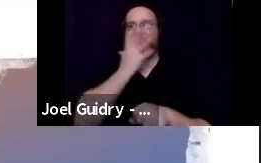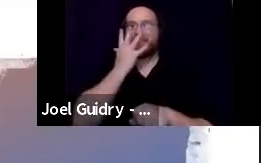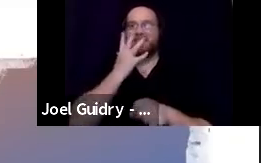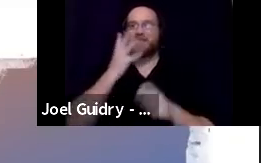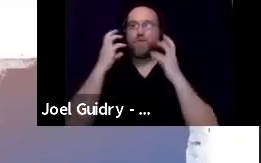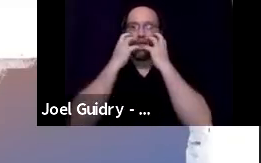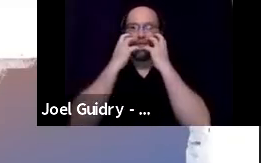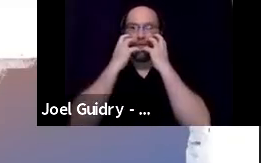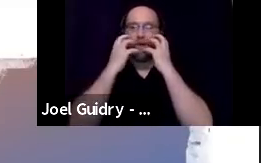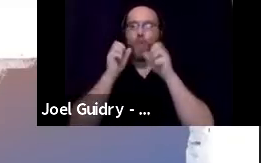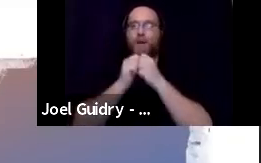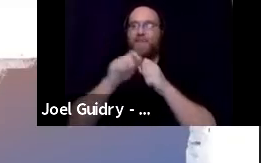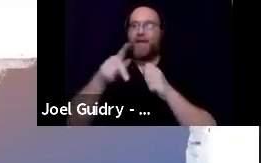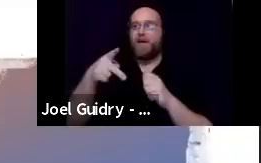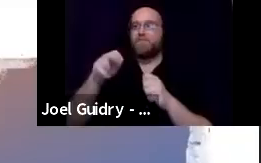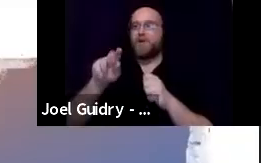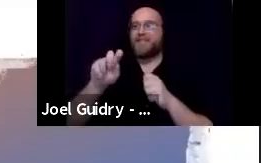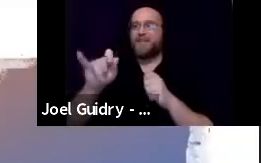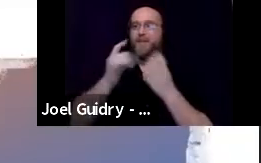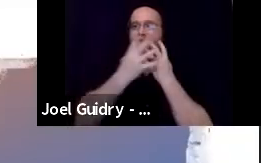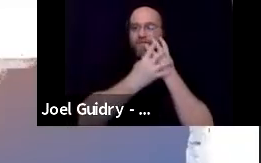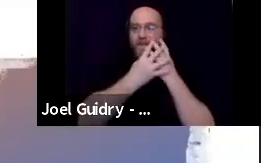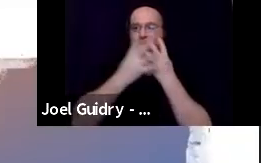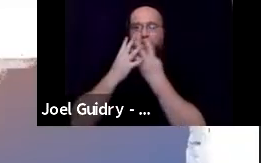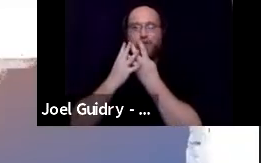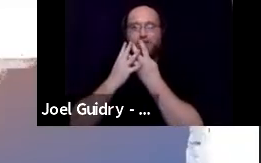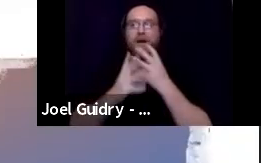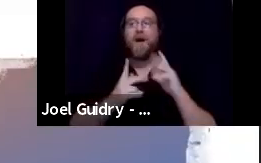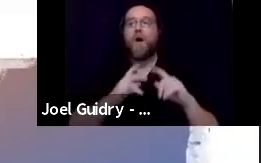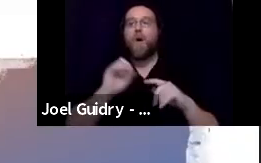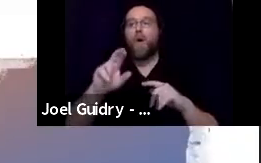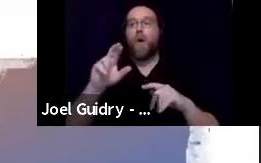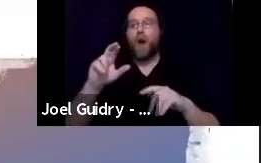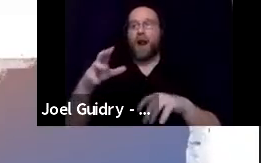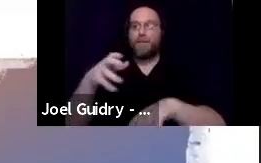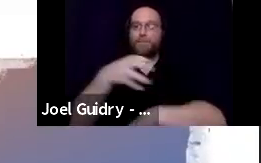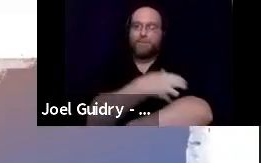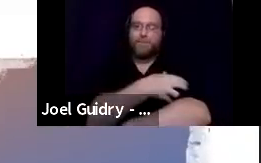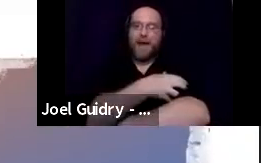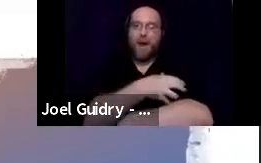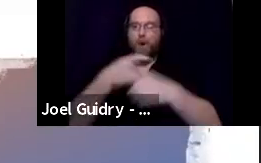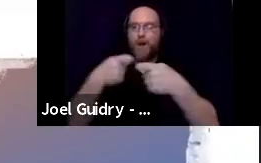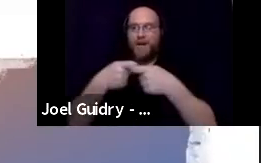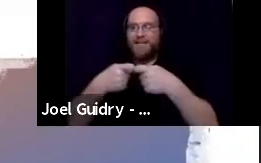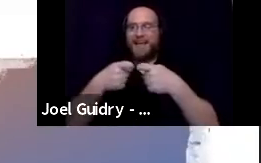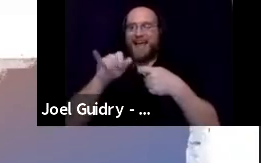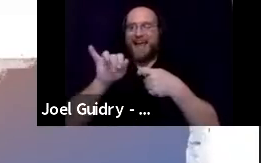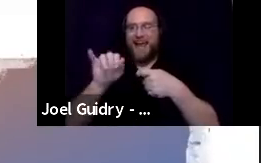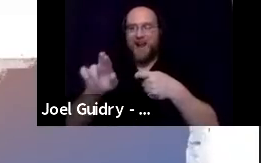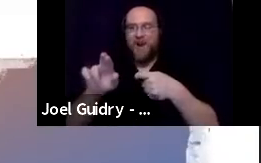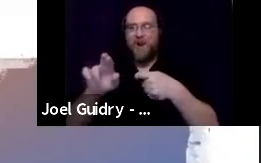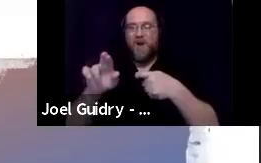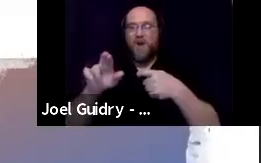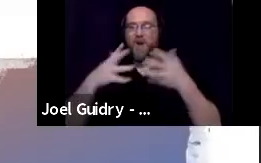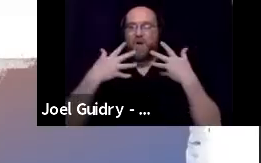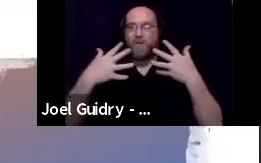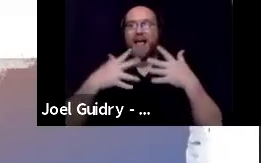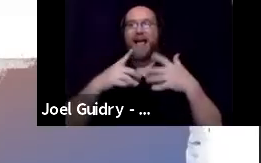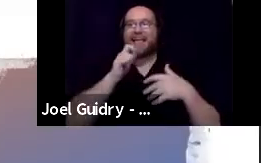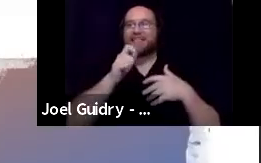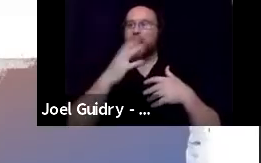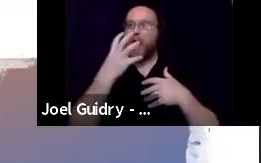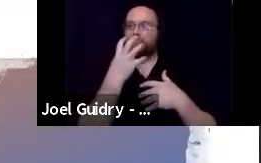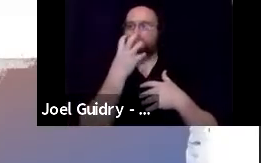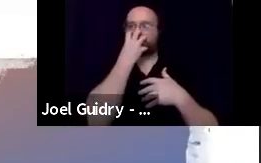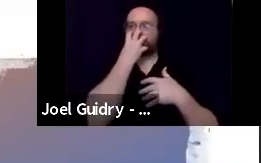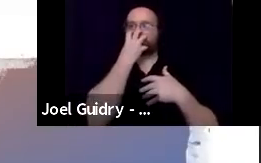or a powered air purifying respirator. This is not as tight fitting as the RN90 mask and